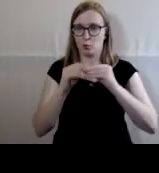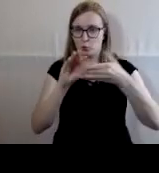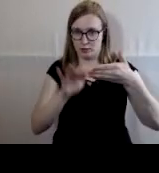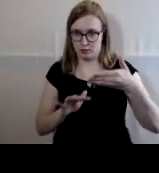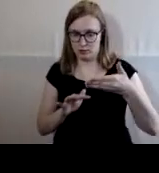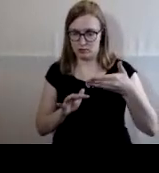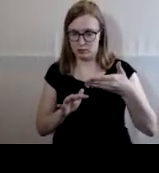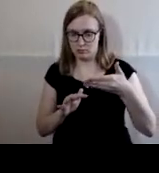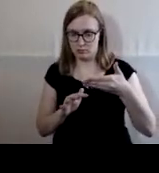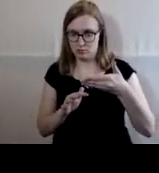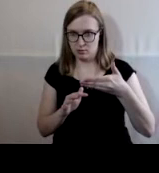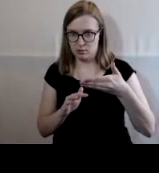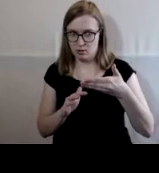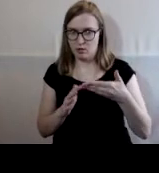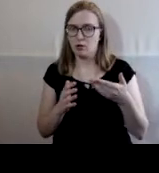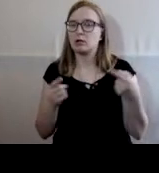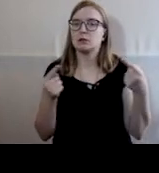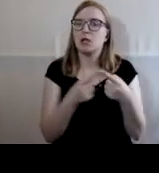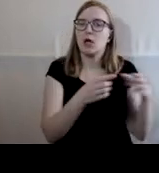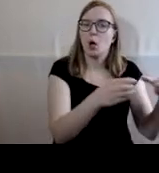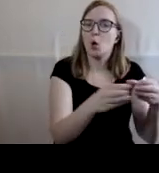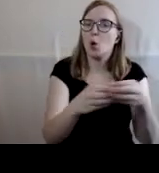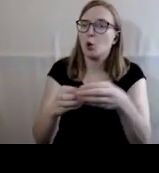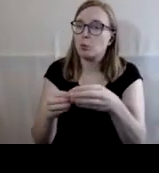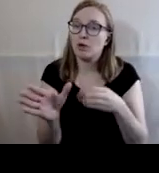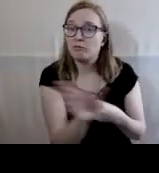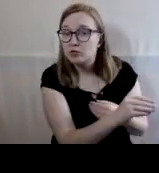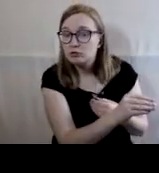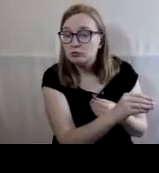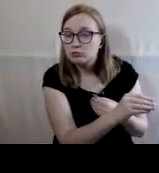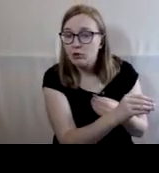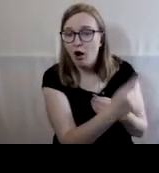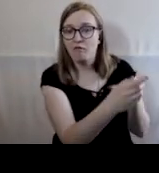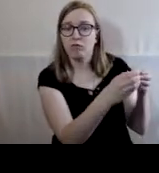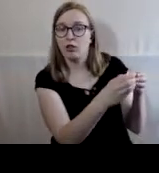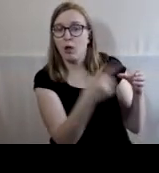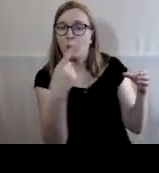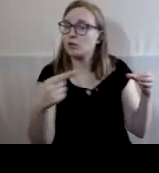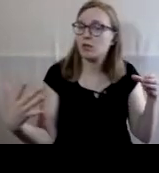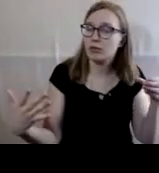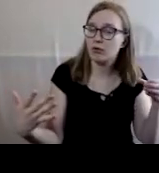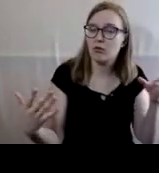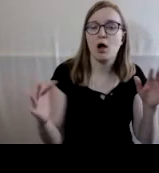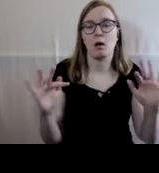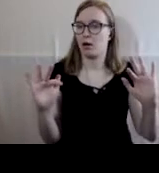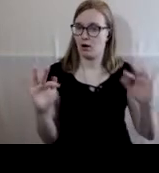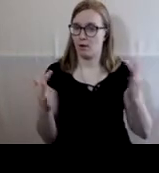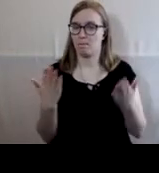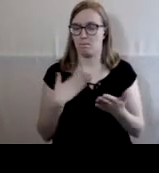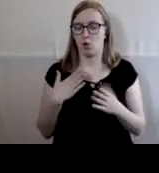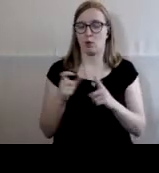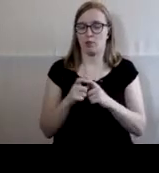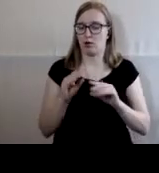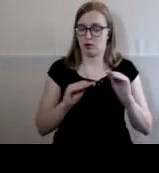words, does a current maths course you offer, which group is this directed towards, or